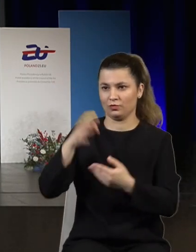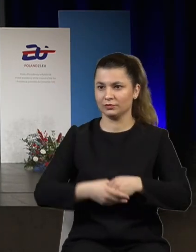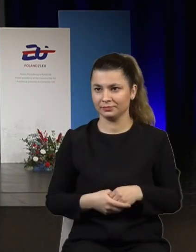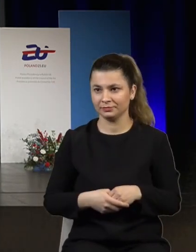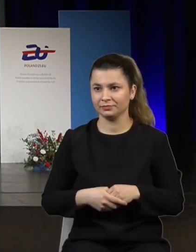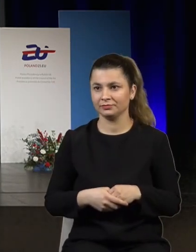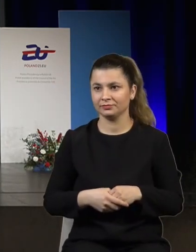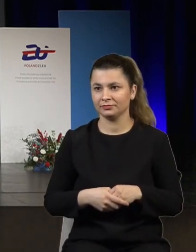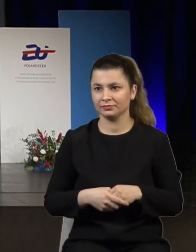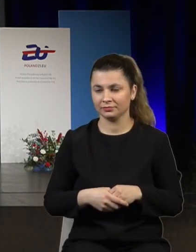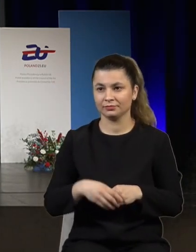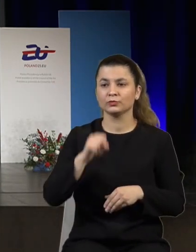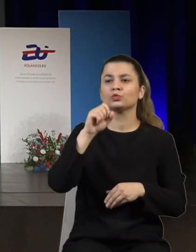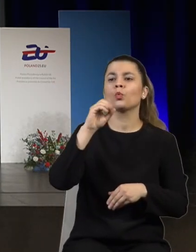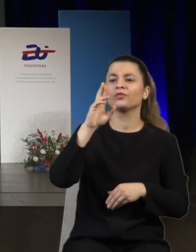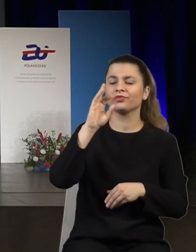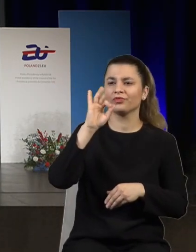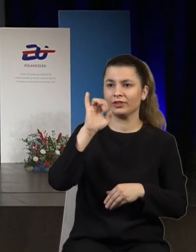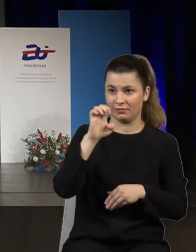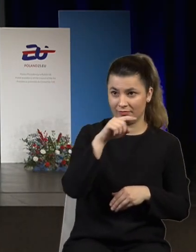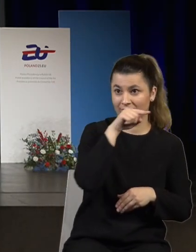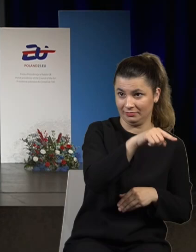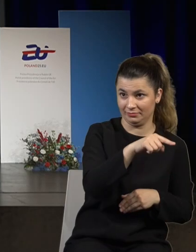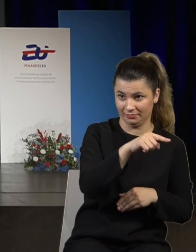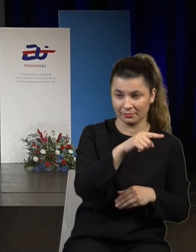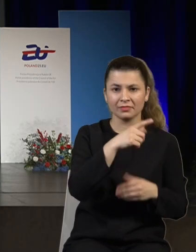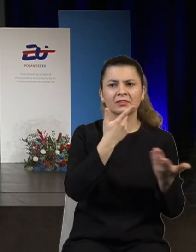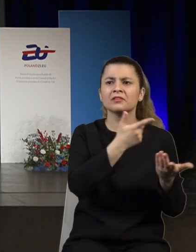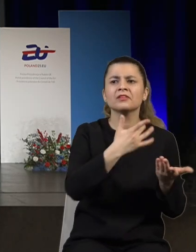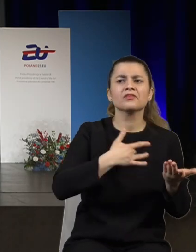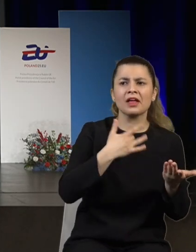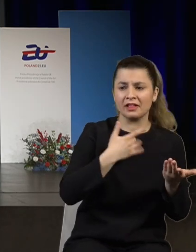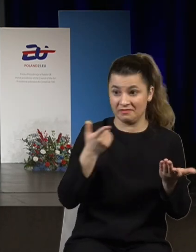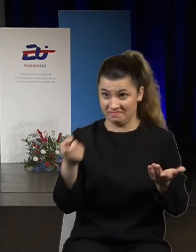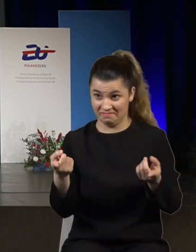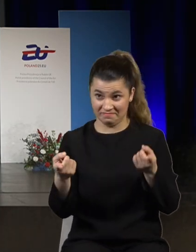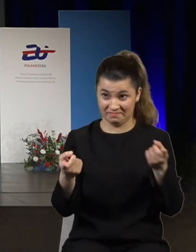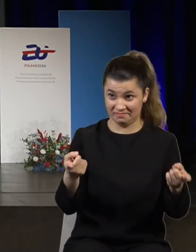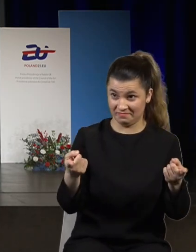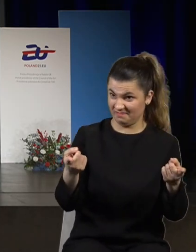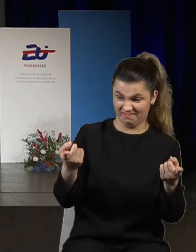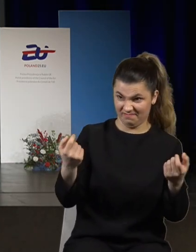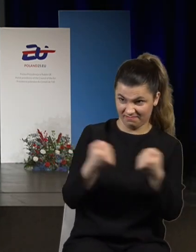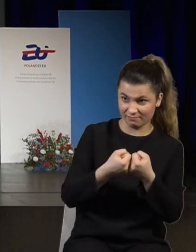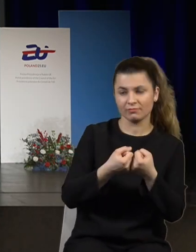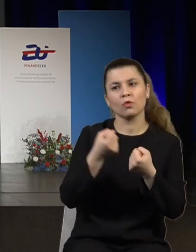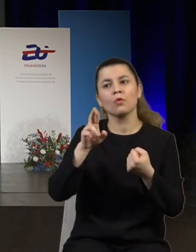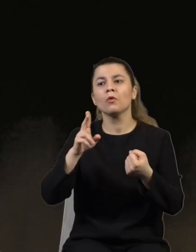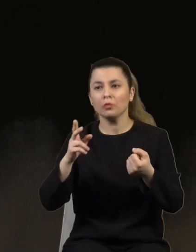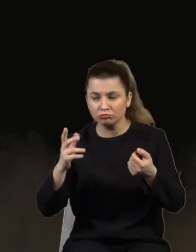and I think there's also good examples of where we've done that. But I think it's, as Maria said, it's wider than just